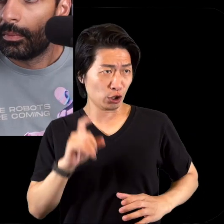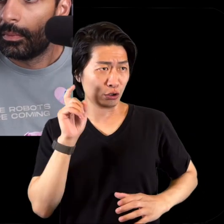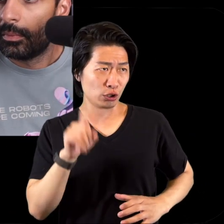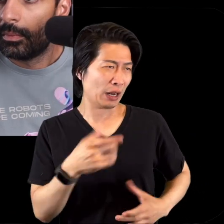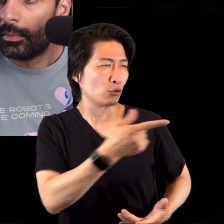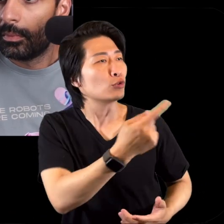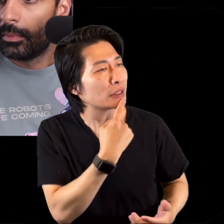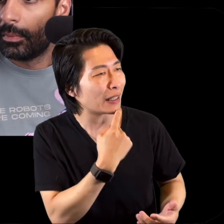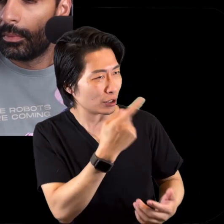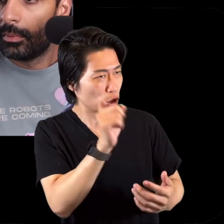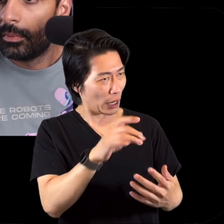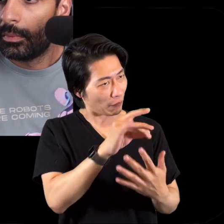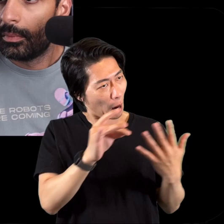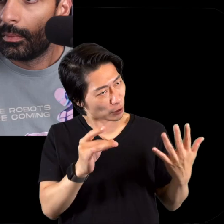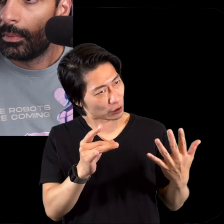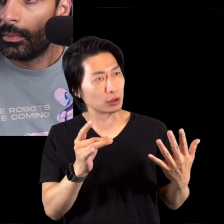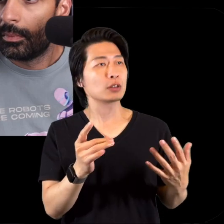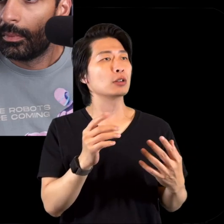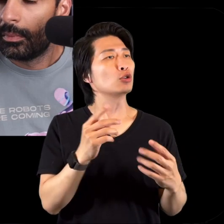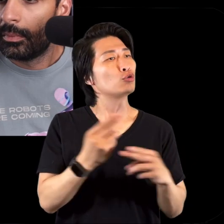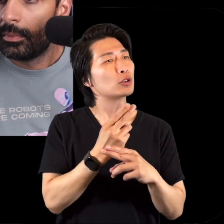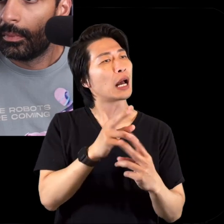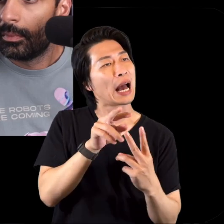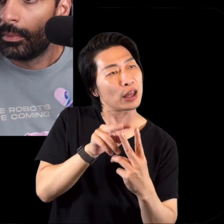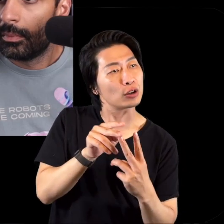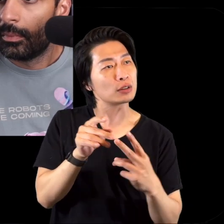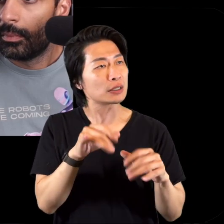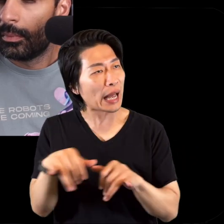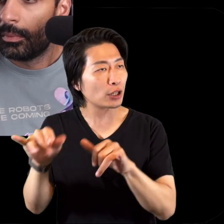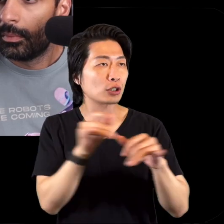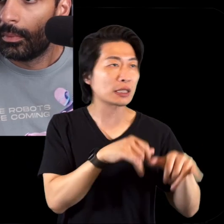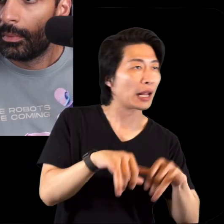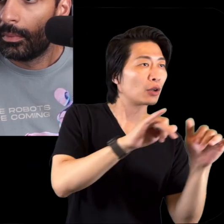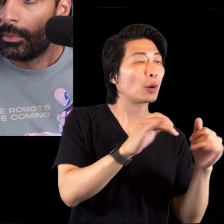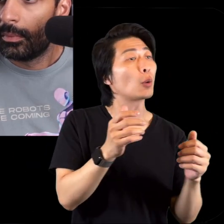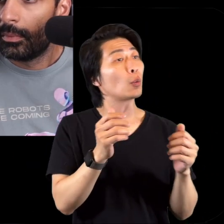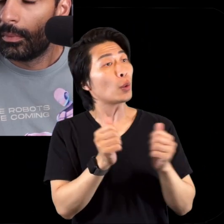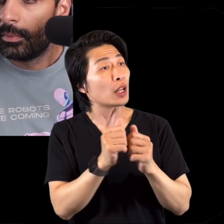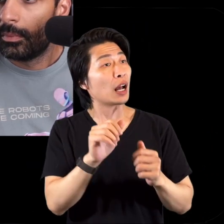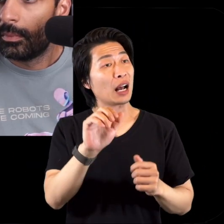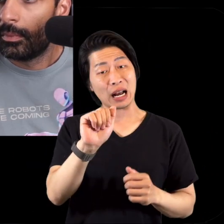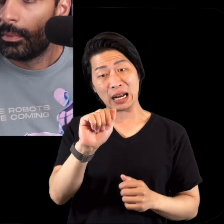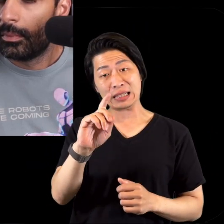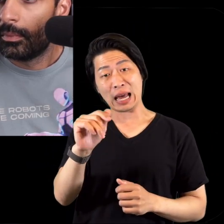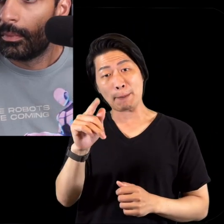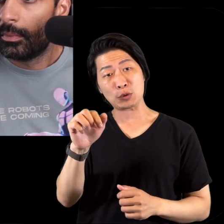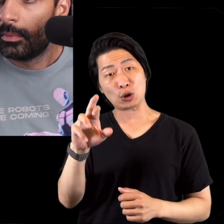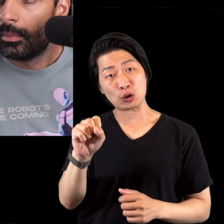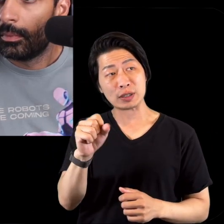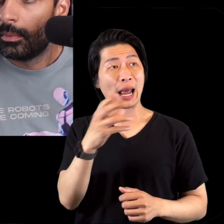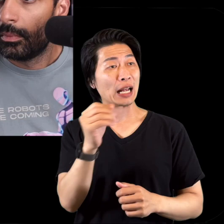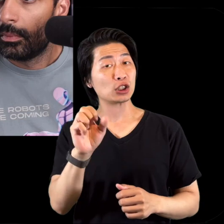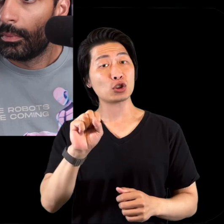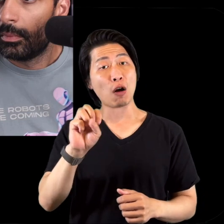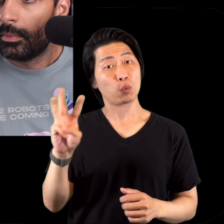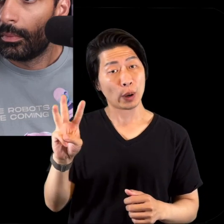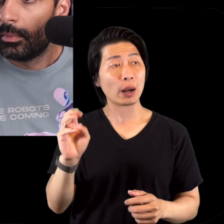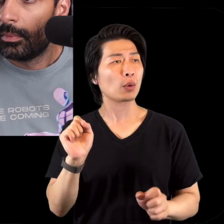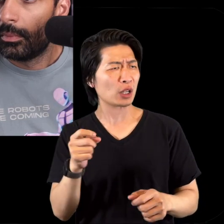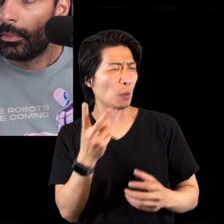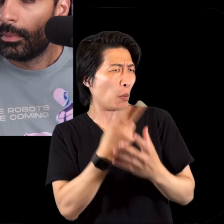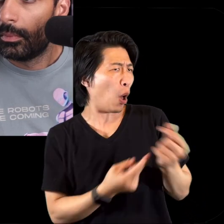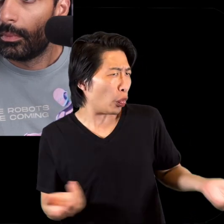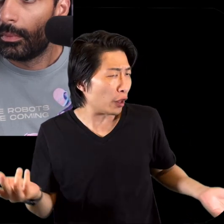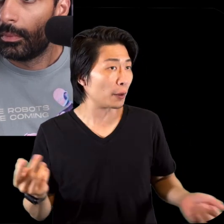So we believe that customers should have, as you said, the option of using either standard, and with adapters and